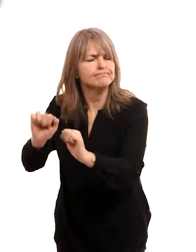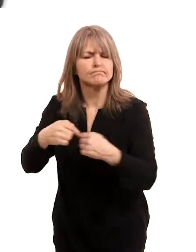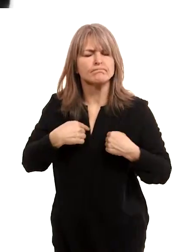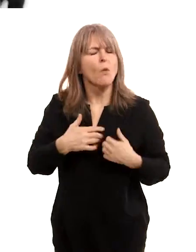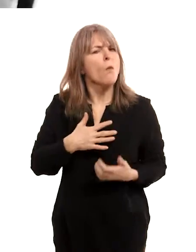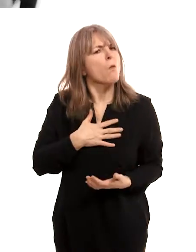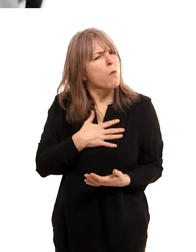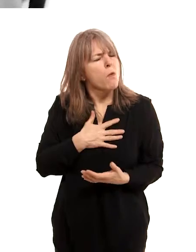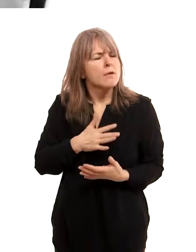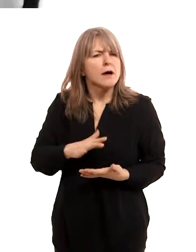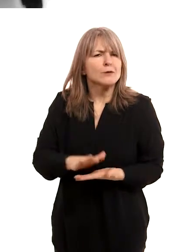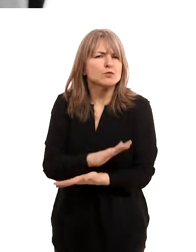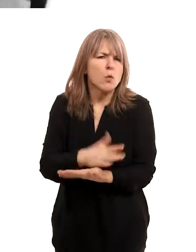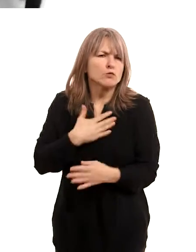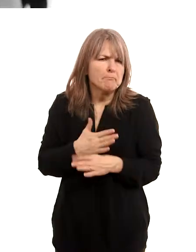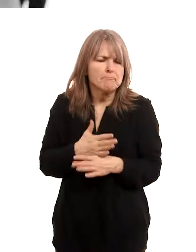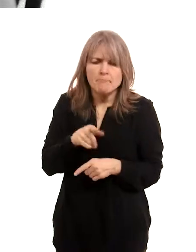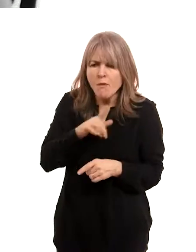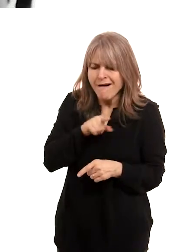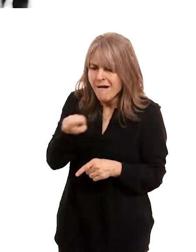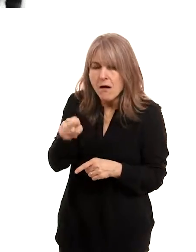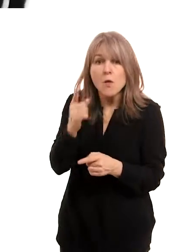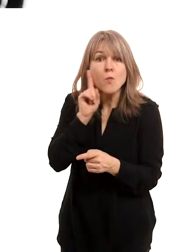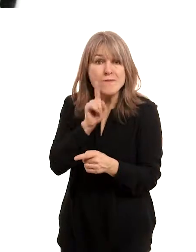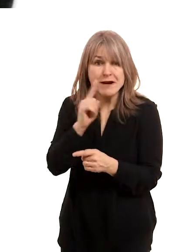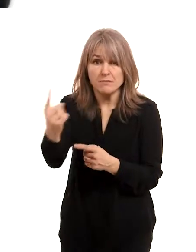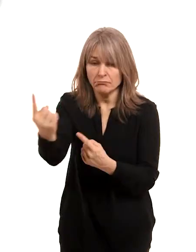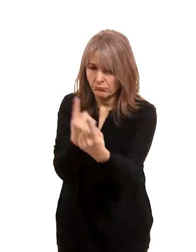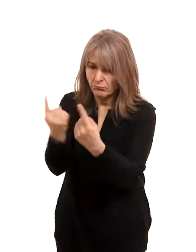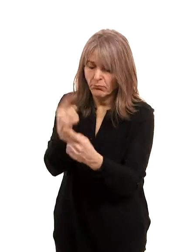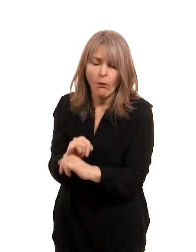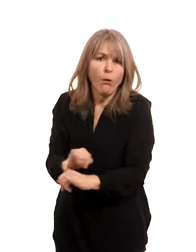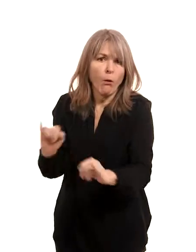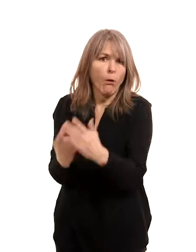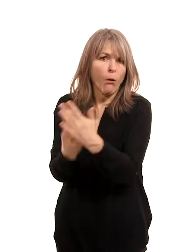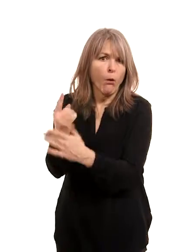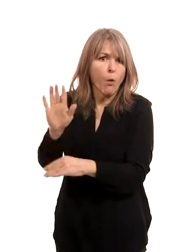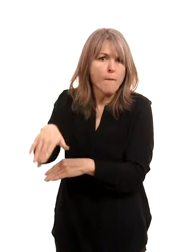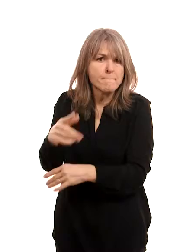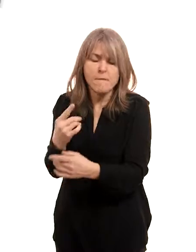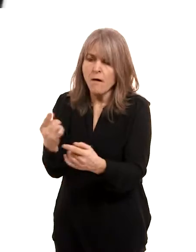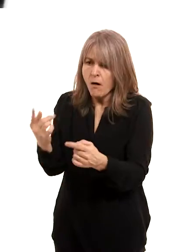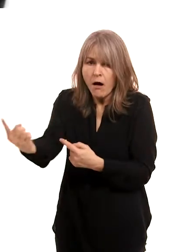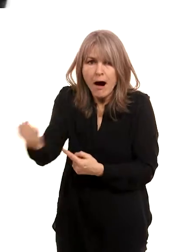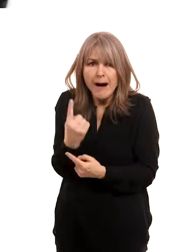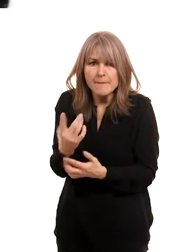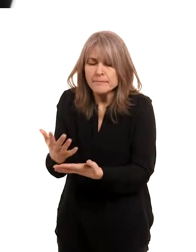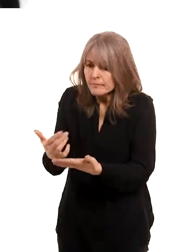vulnerable, and it's nice to see them at the end of the support service. It's nice to see them at the end of the support that we've given them, living